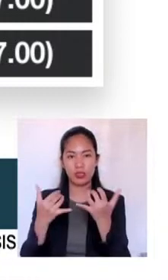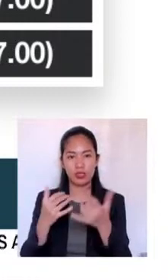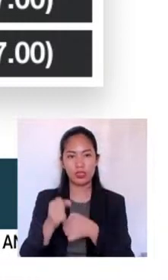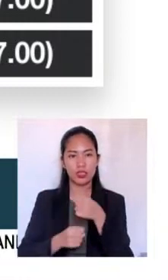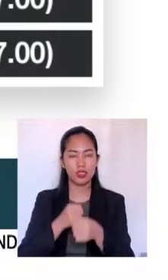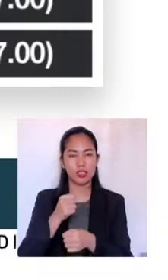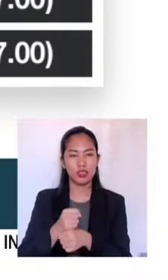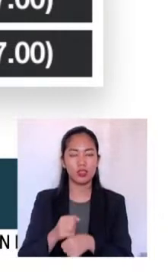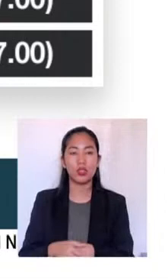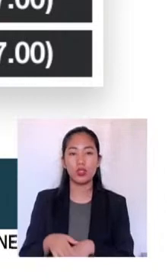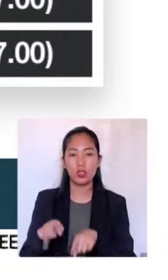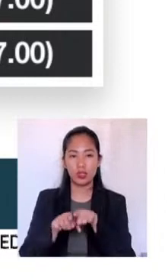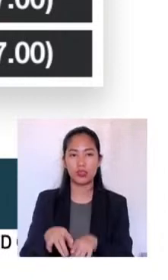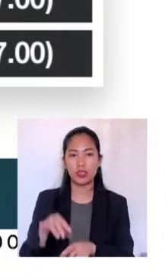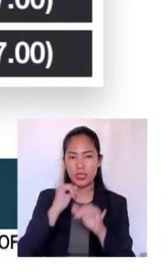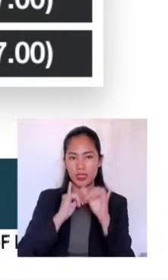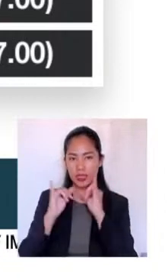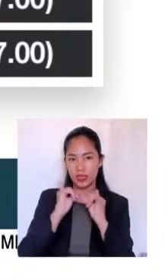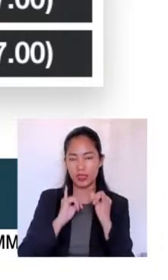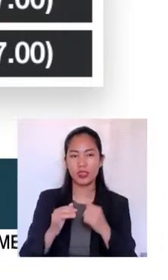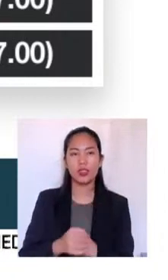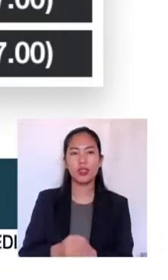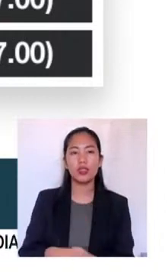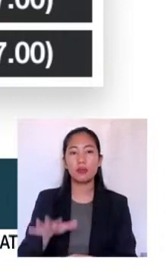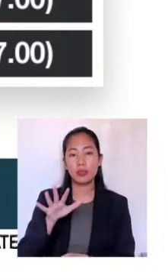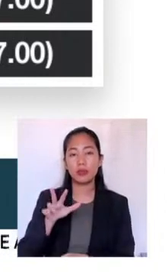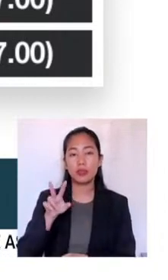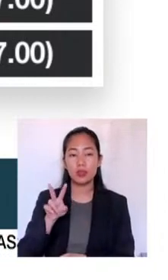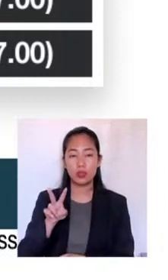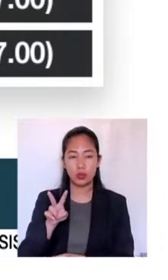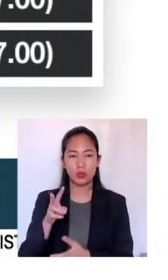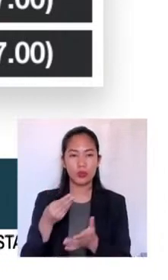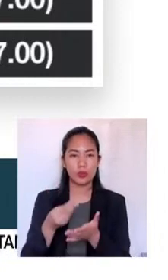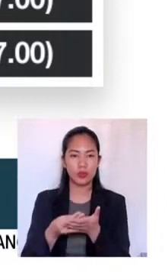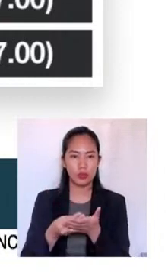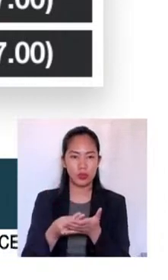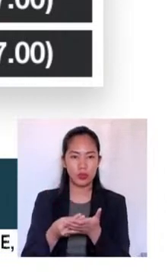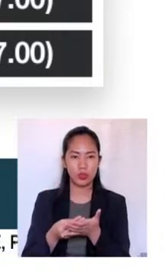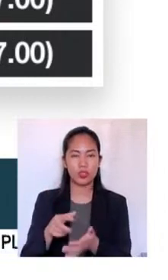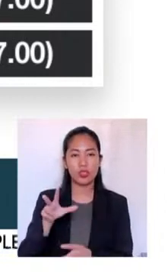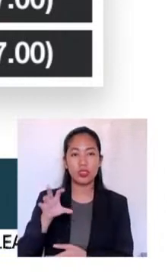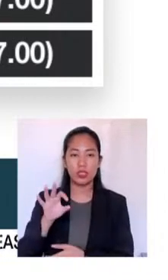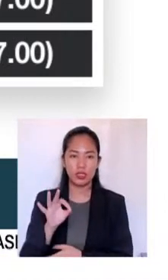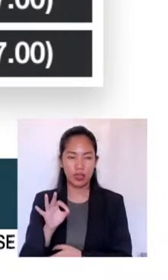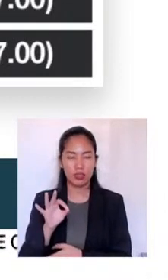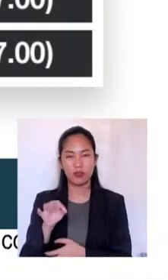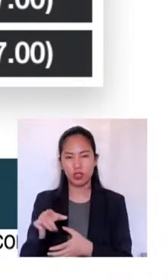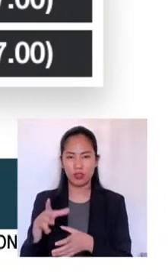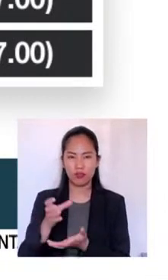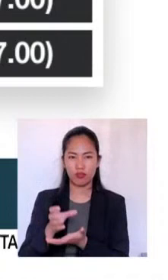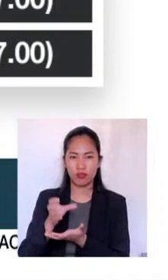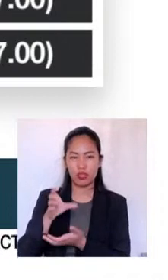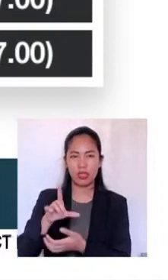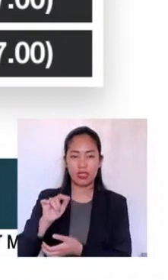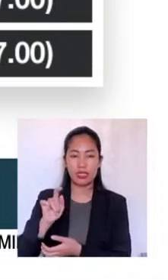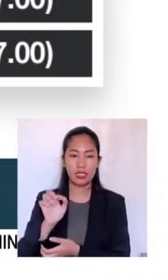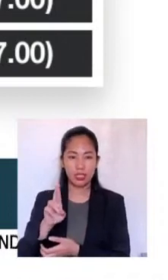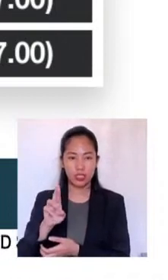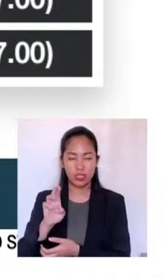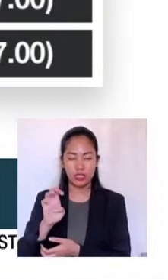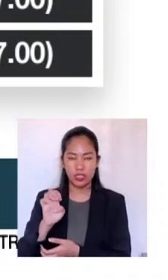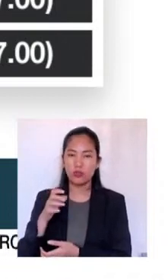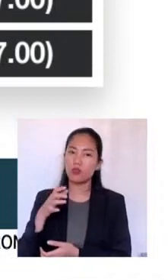are now at 52 pesos per liter and 39 pesos per liter for beer products. The excise on wines has